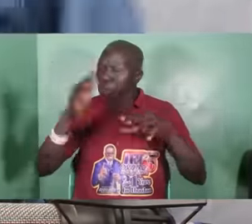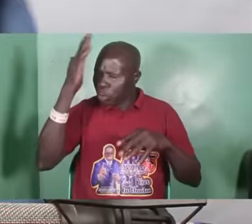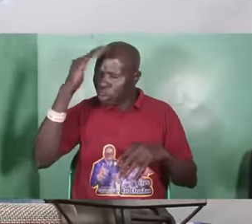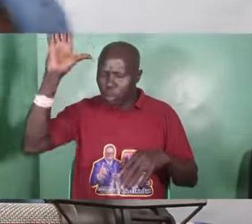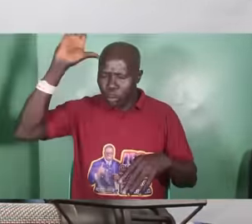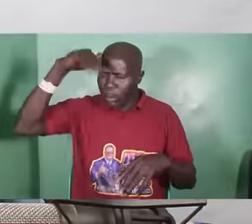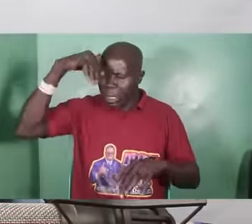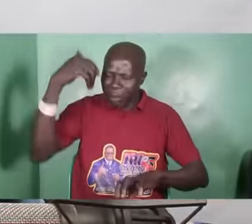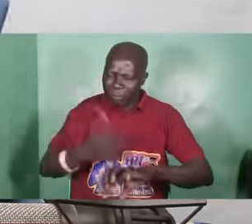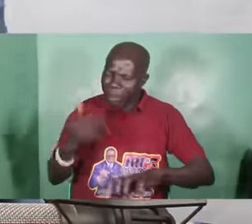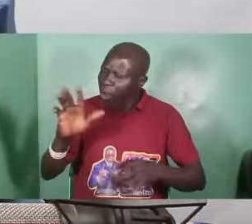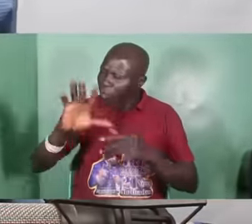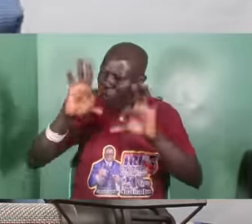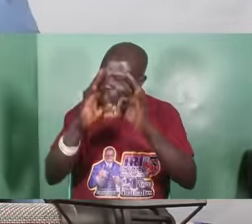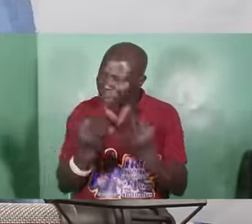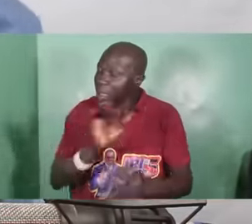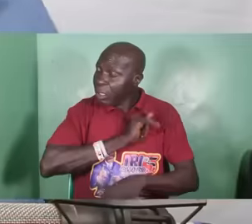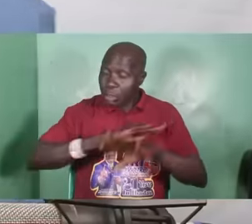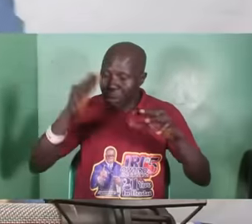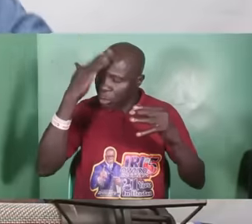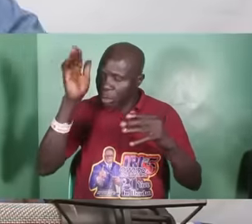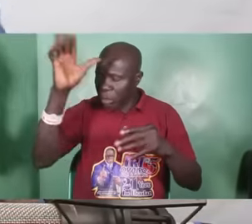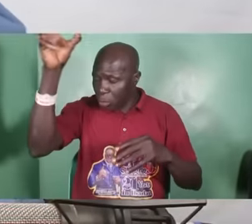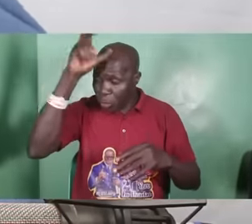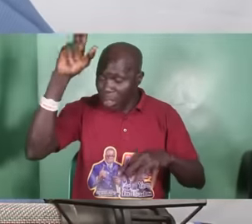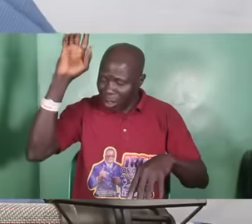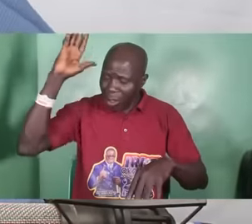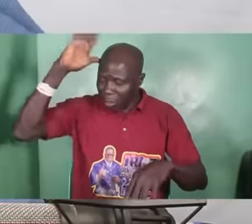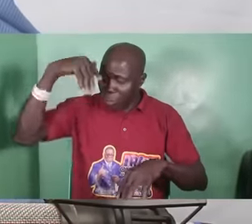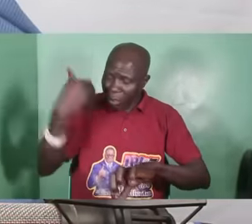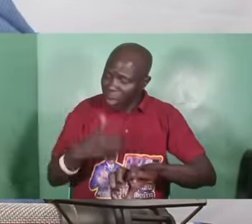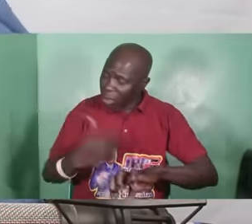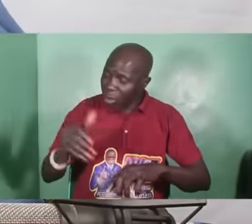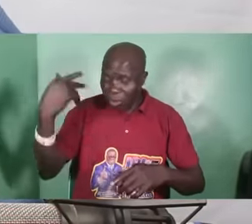you don't know the giants of your family. If you know the wicked of your family,